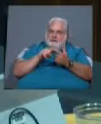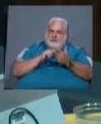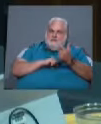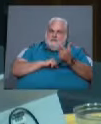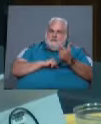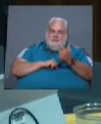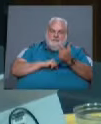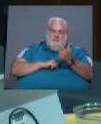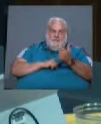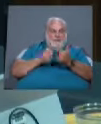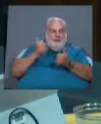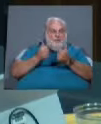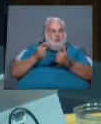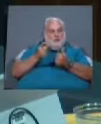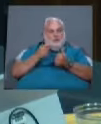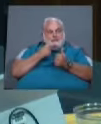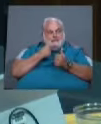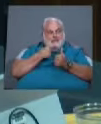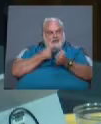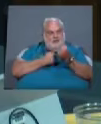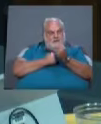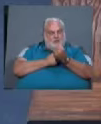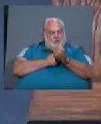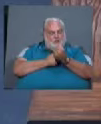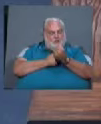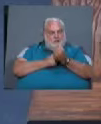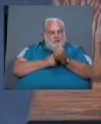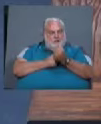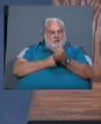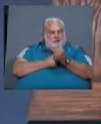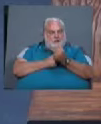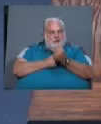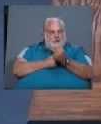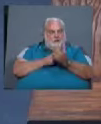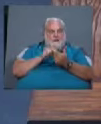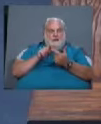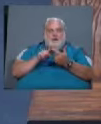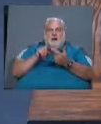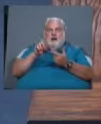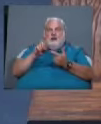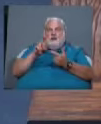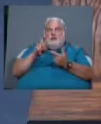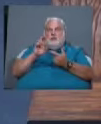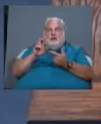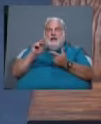which property owners association was in support of it? Duquesne.